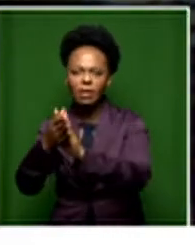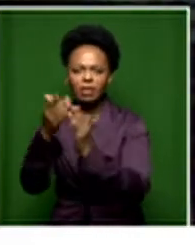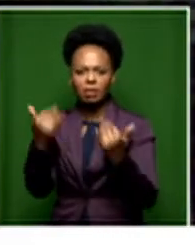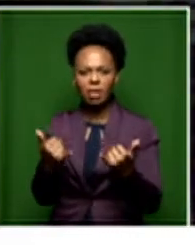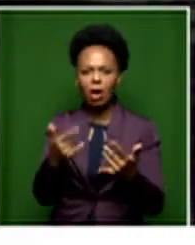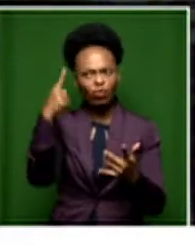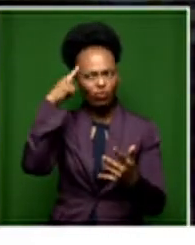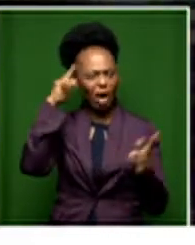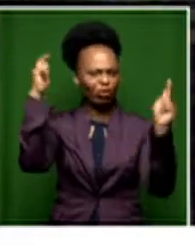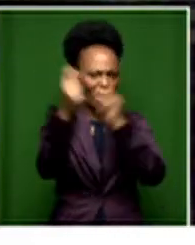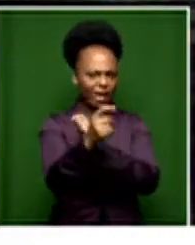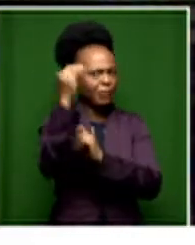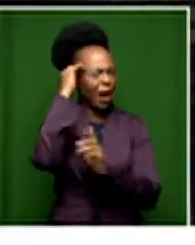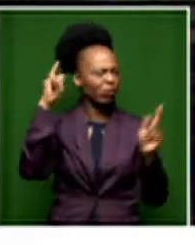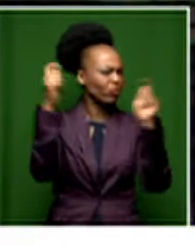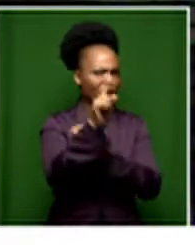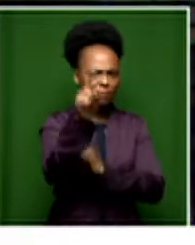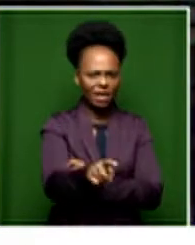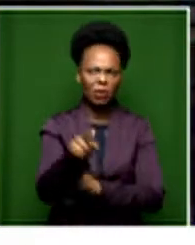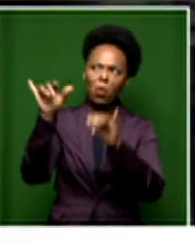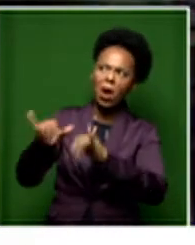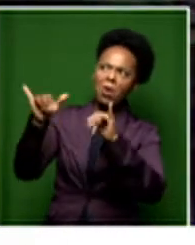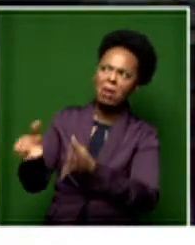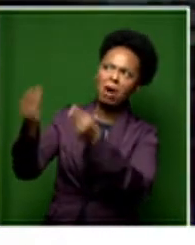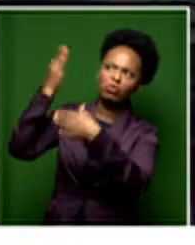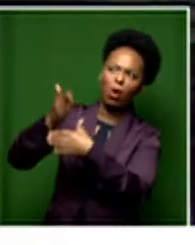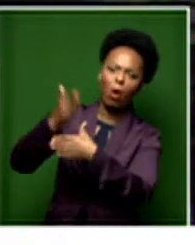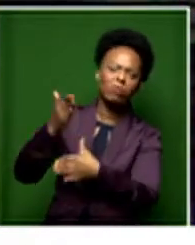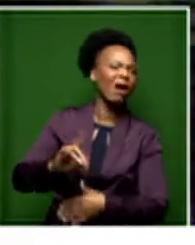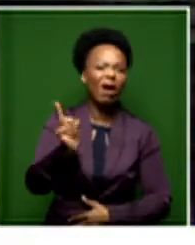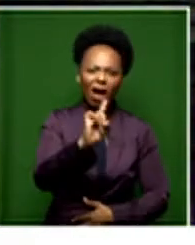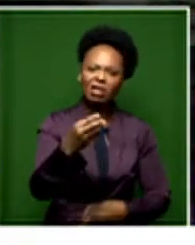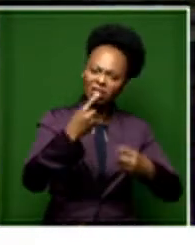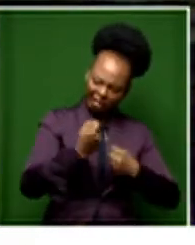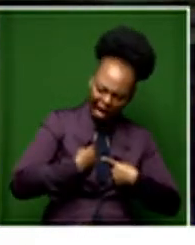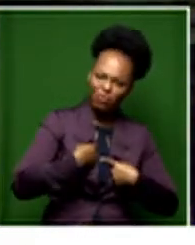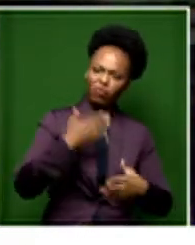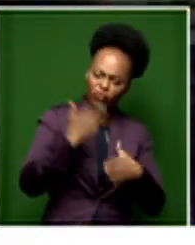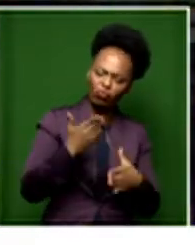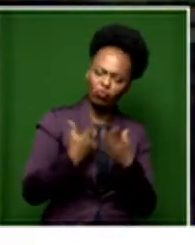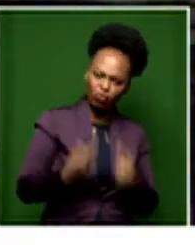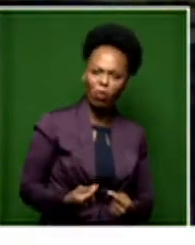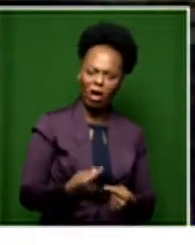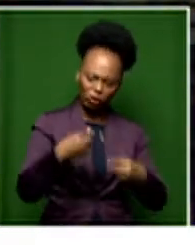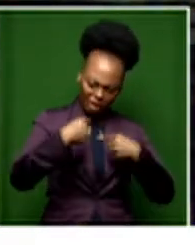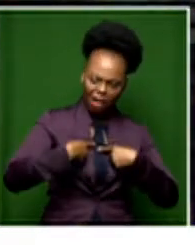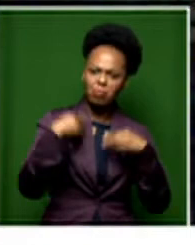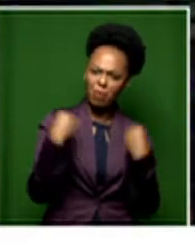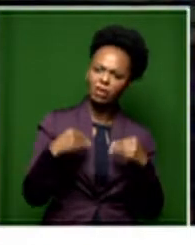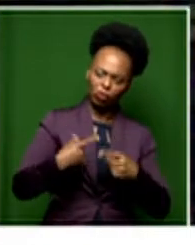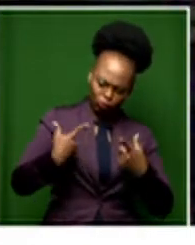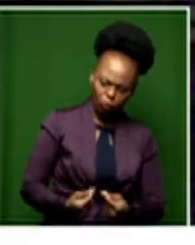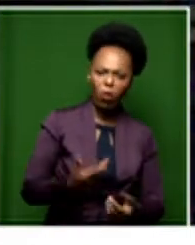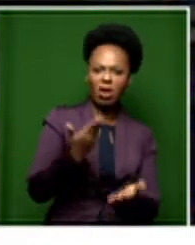say that you could literally, you don't need to wait for employment. You can be the employer. Indeed. And your